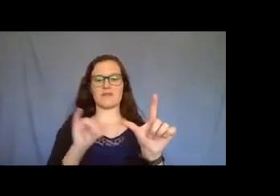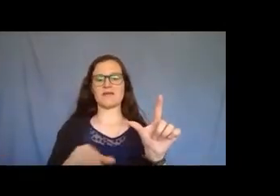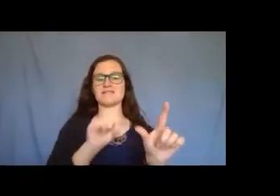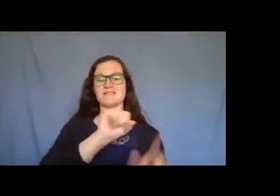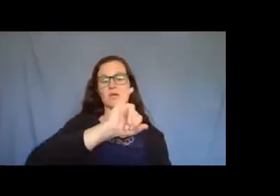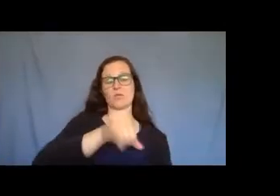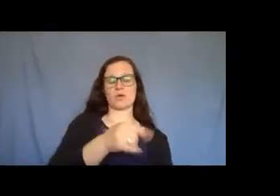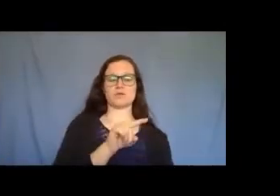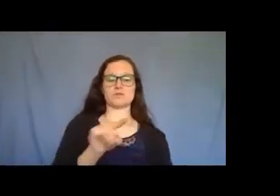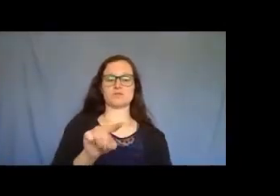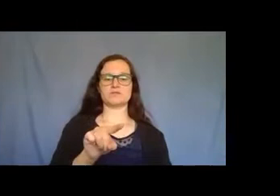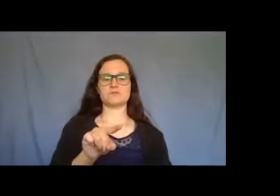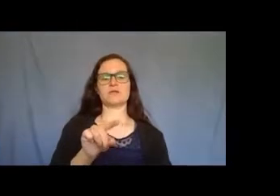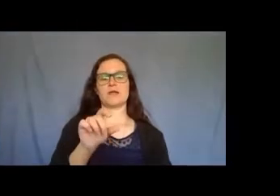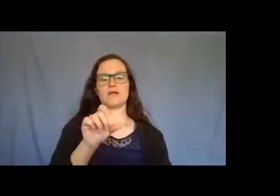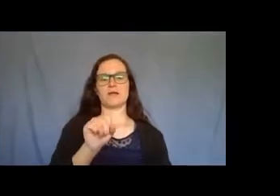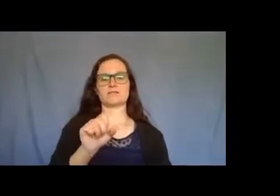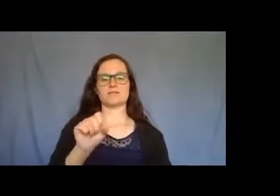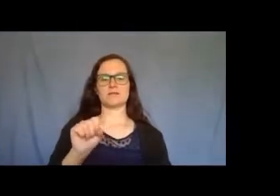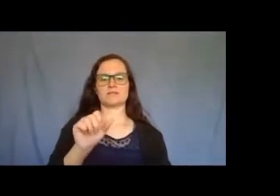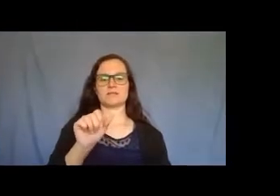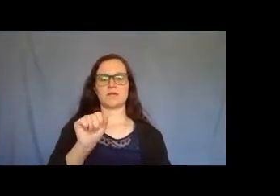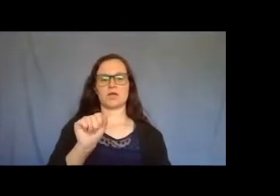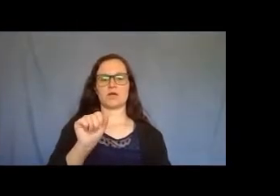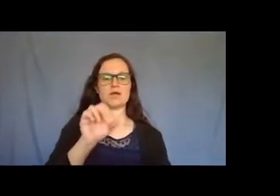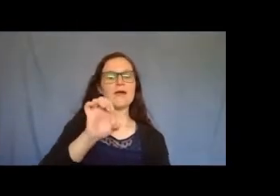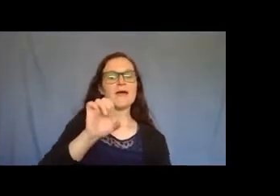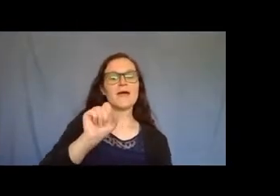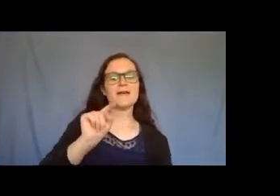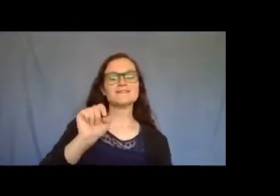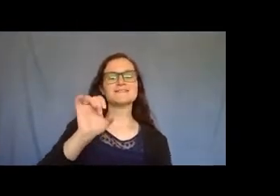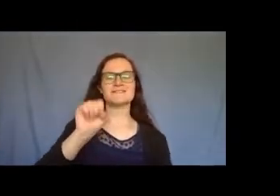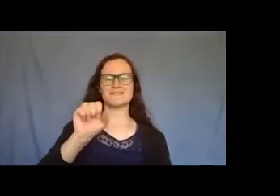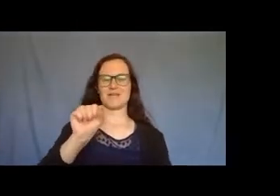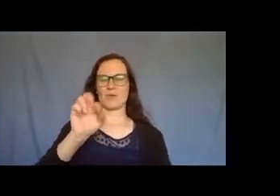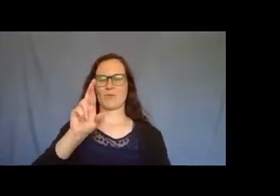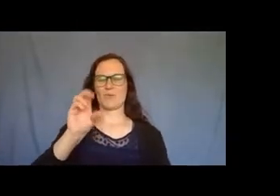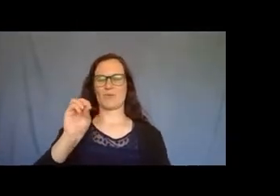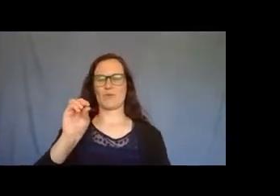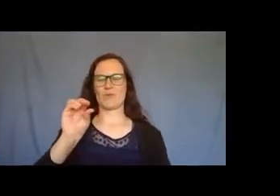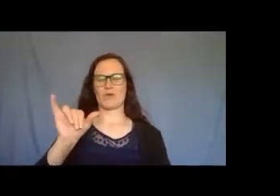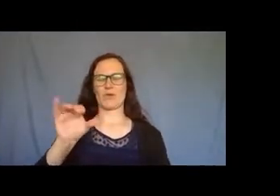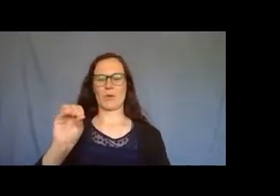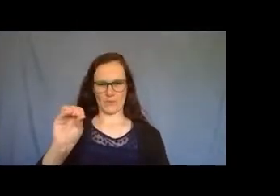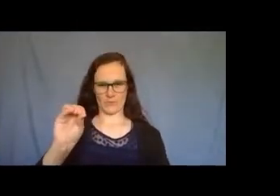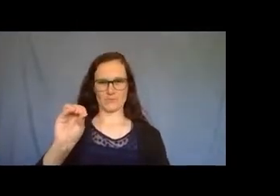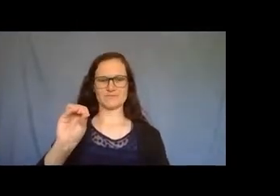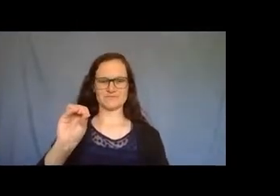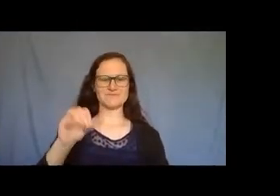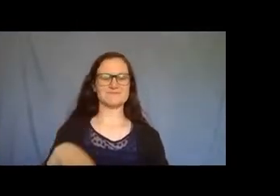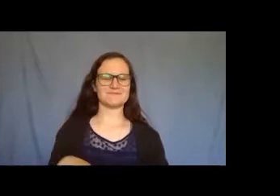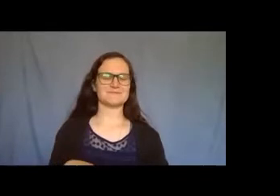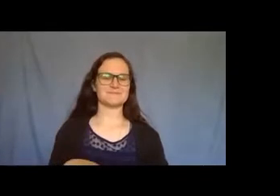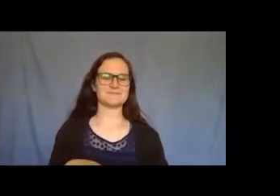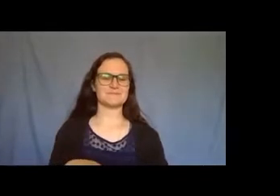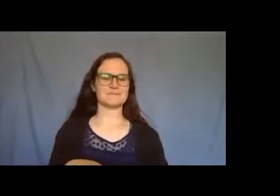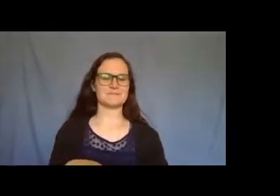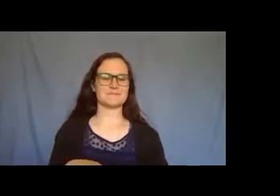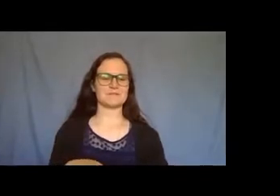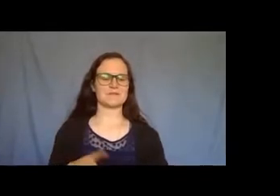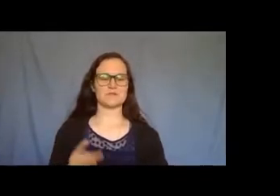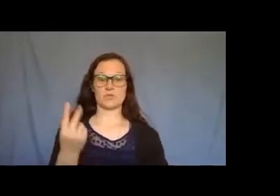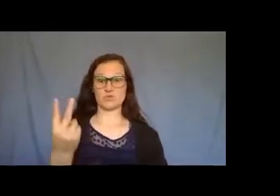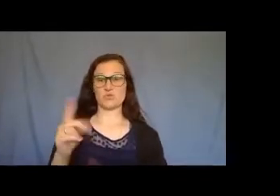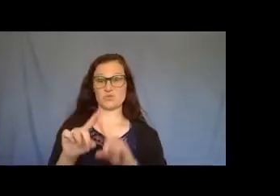Estes Arroyo in Aztec. And in our assessment, that included 8 monitoring locations, 2 from us, 2 USGS,